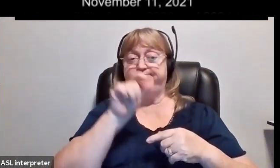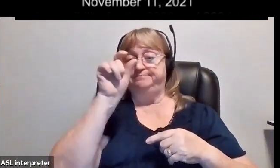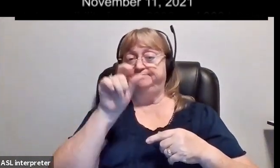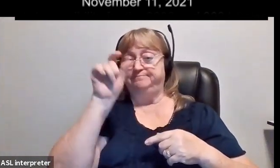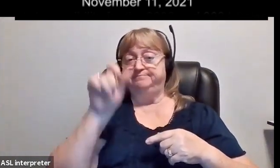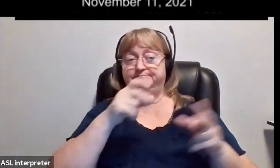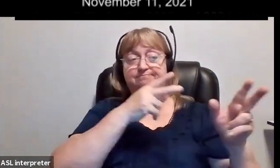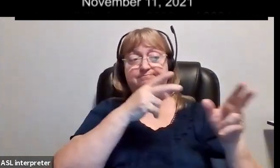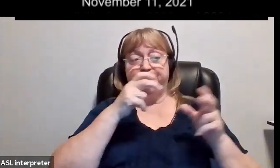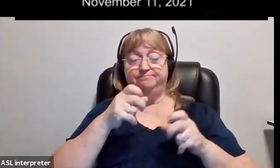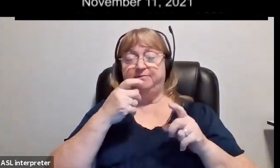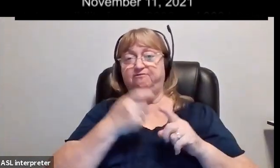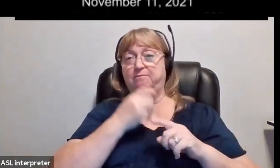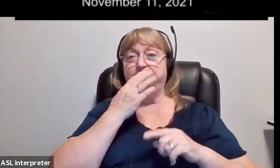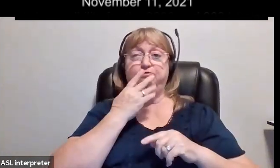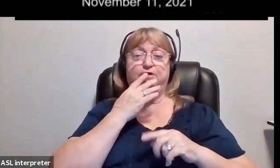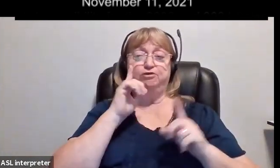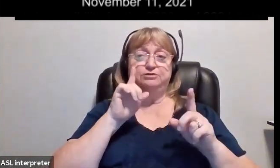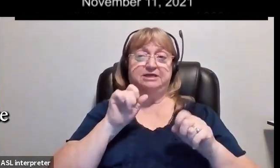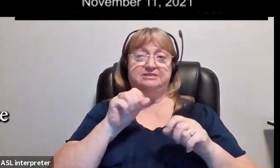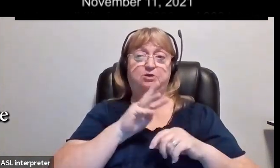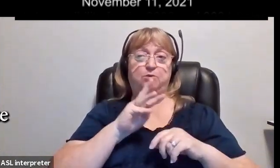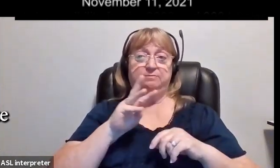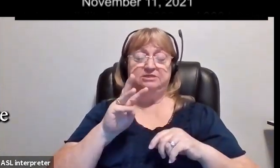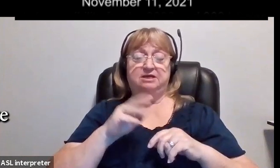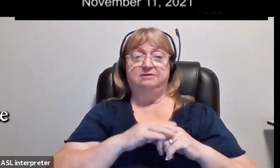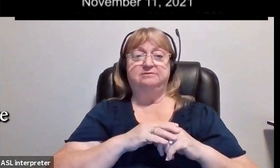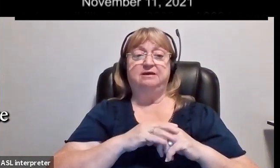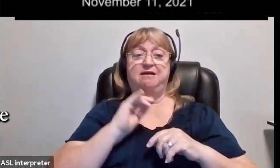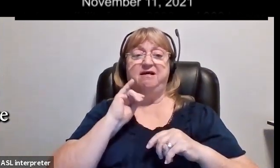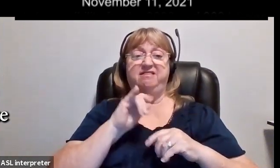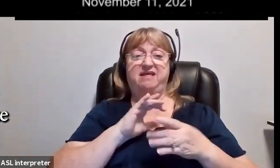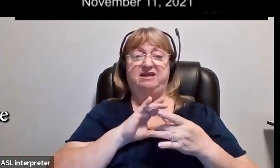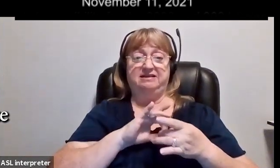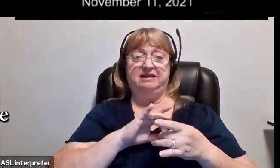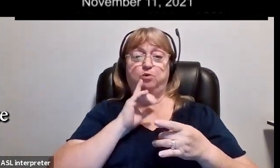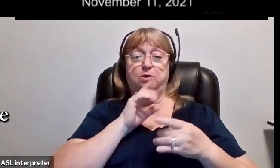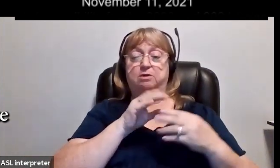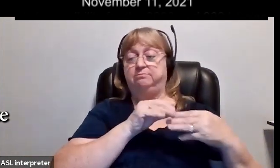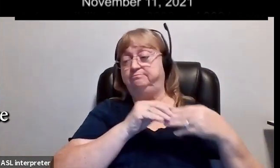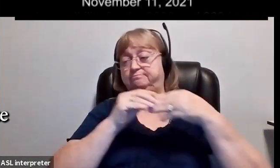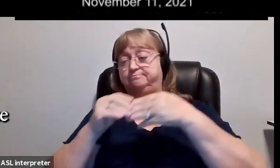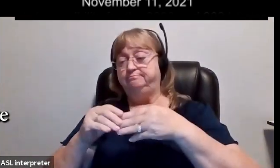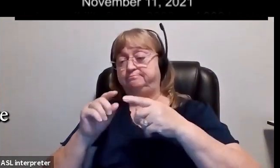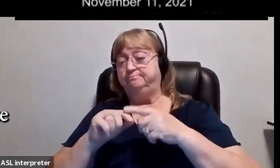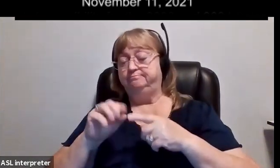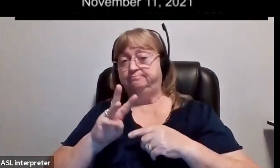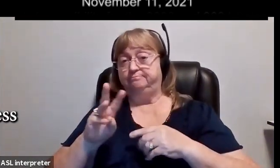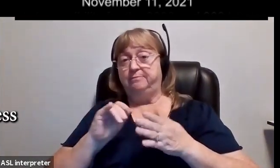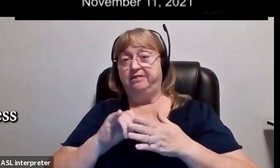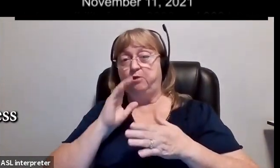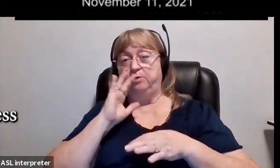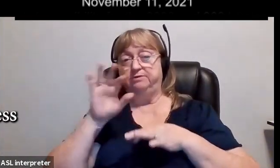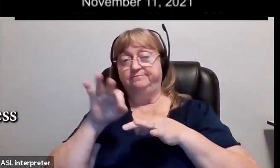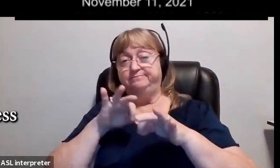called Color Testing website. And that link will take you to a site that not only explains